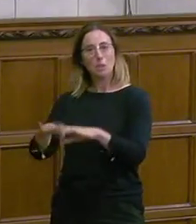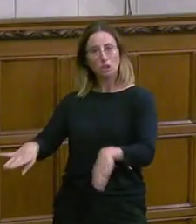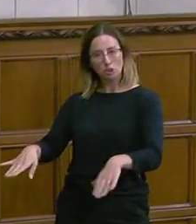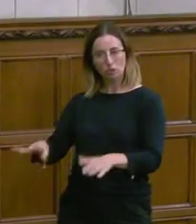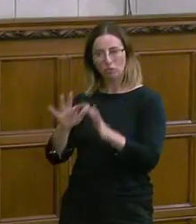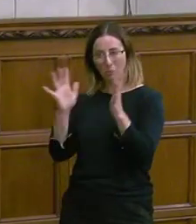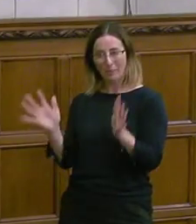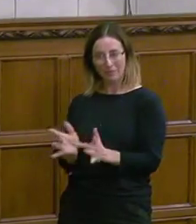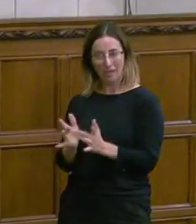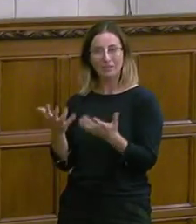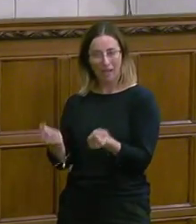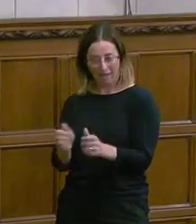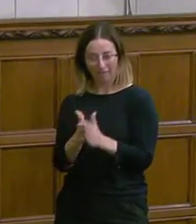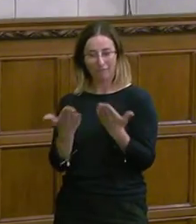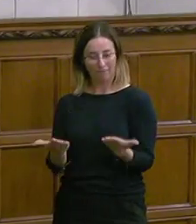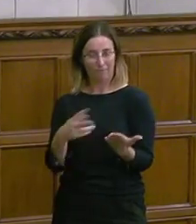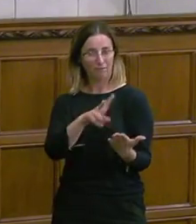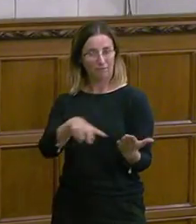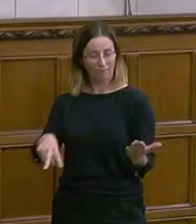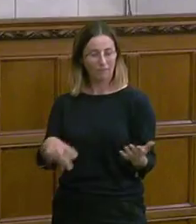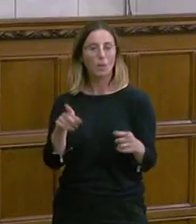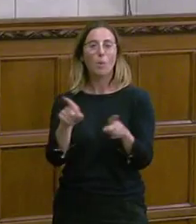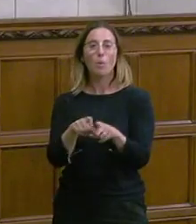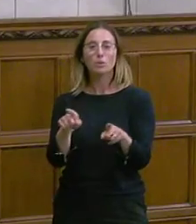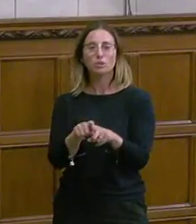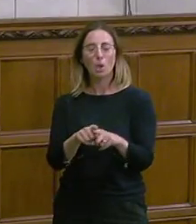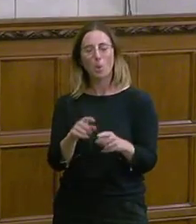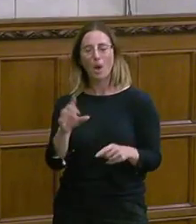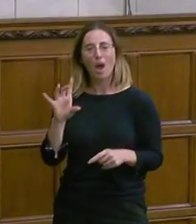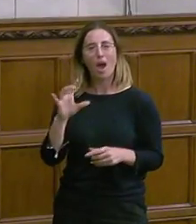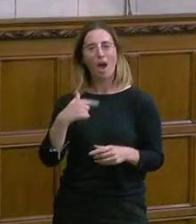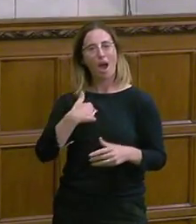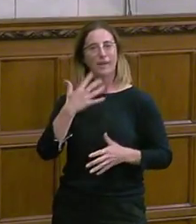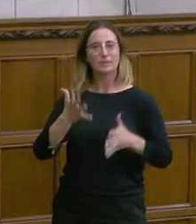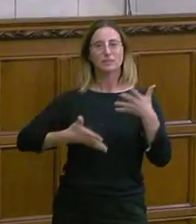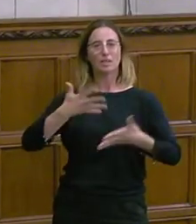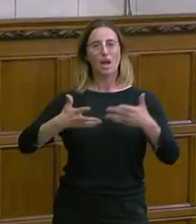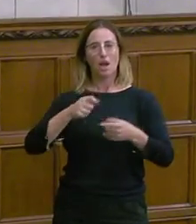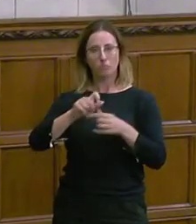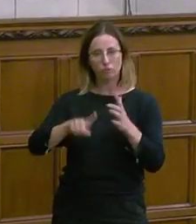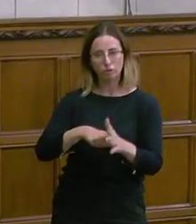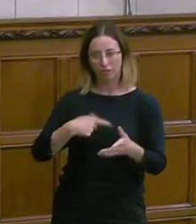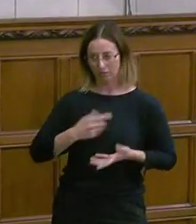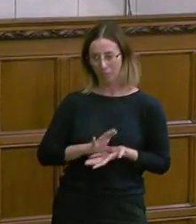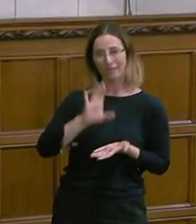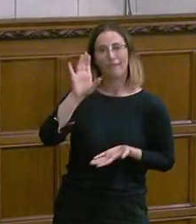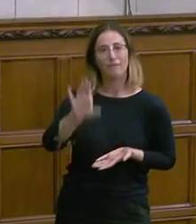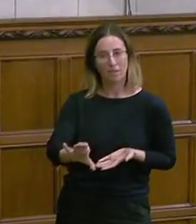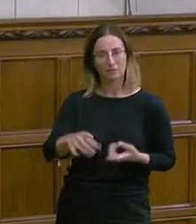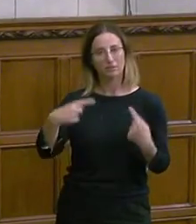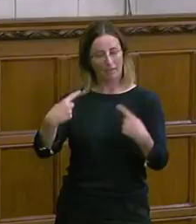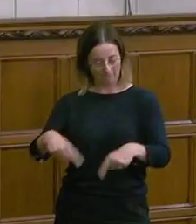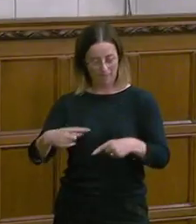addition, we have funded the National Deaf Children's Society iSign project and the development of a family-oriented sign language program, which is